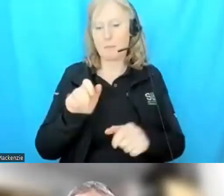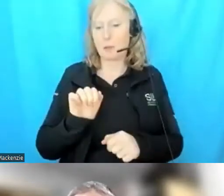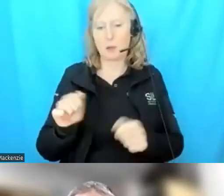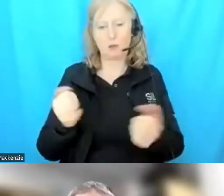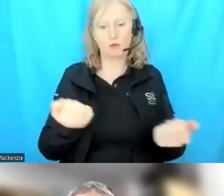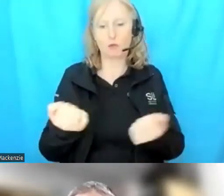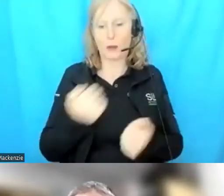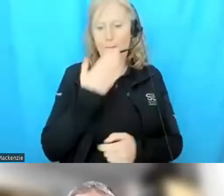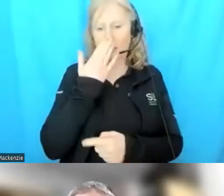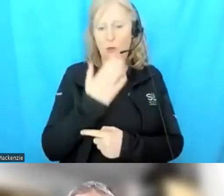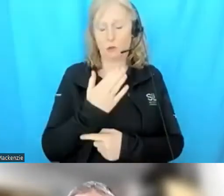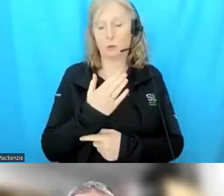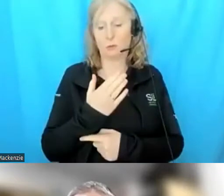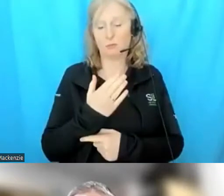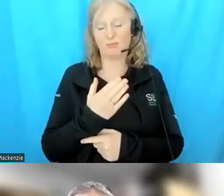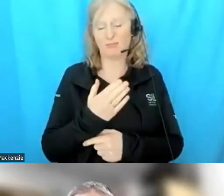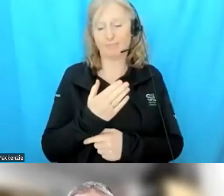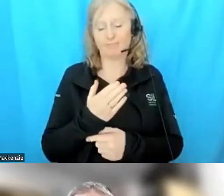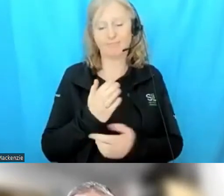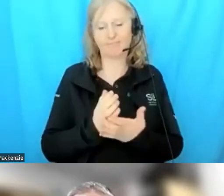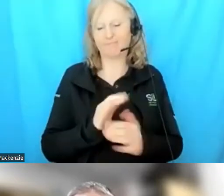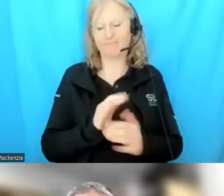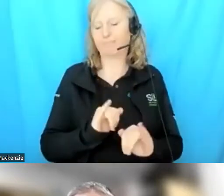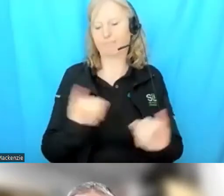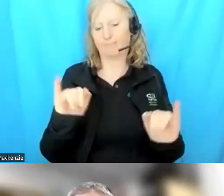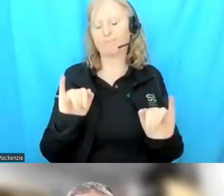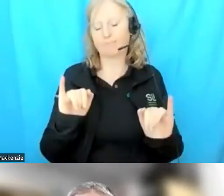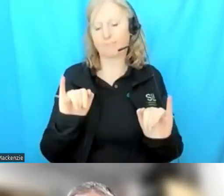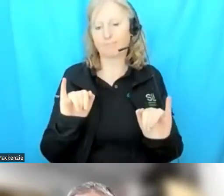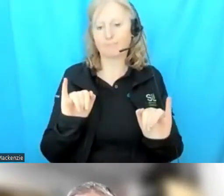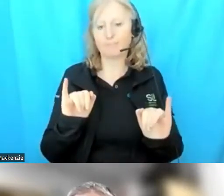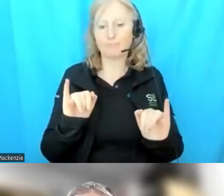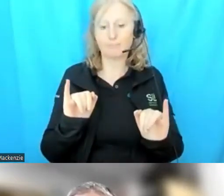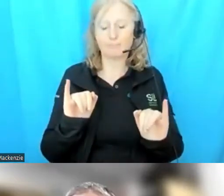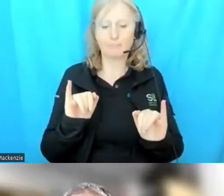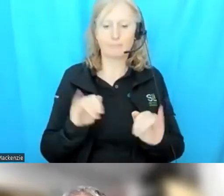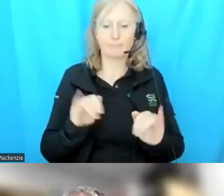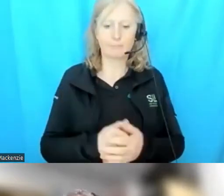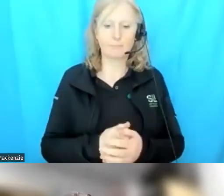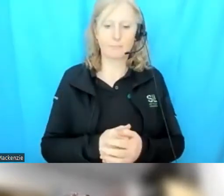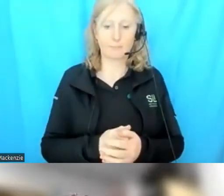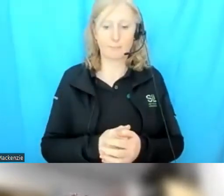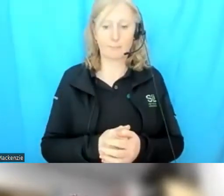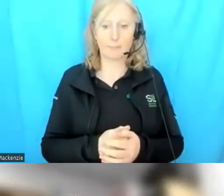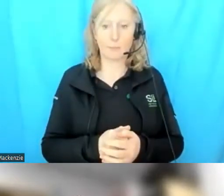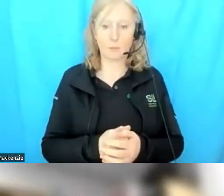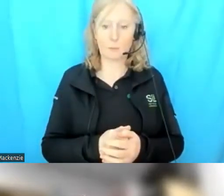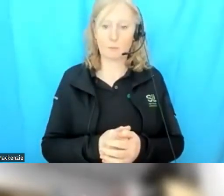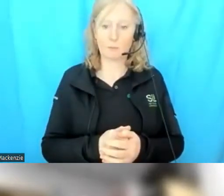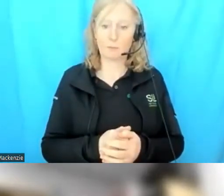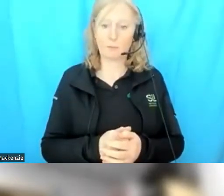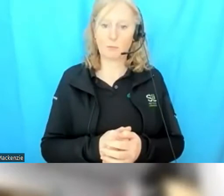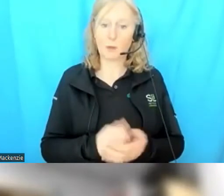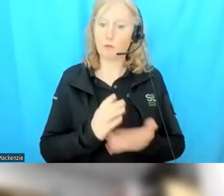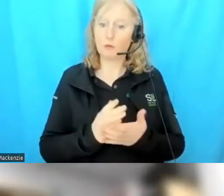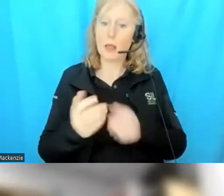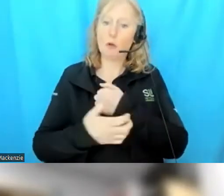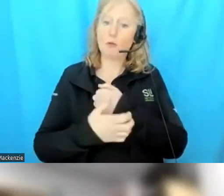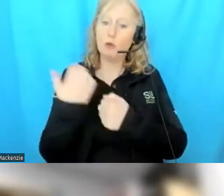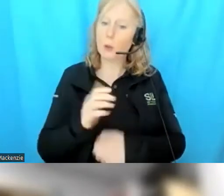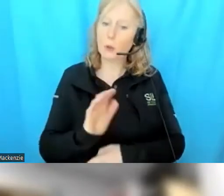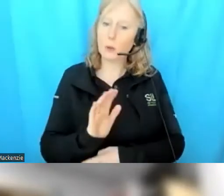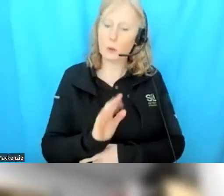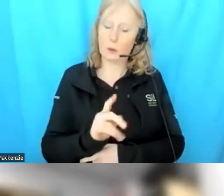towards people has been absolutely inexcusable. It's been ridiculous and uncalled for. They've not been rude or anything, but